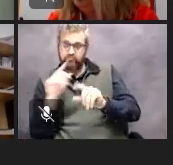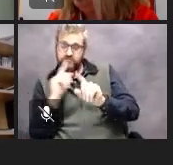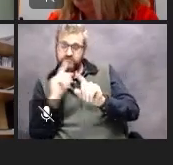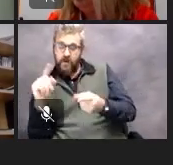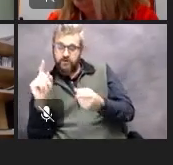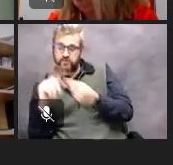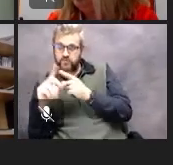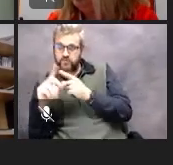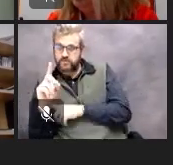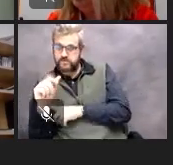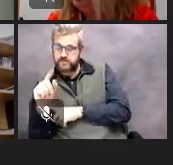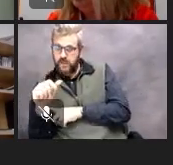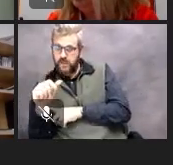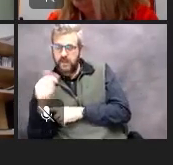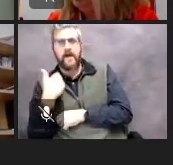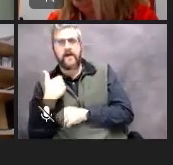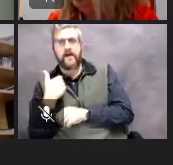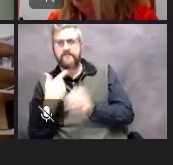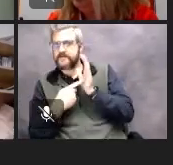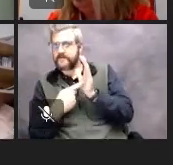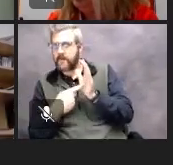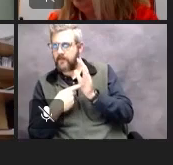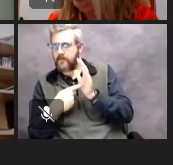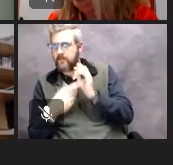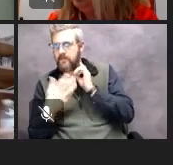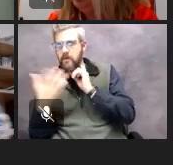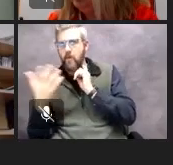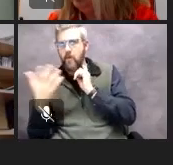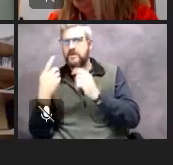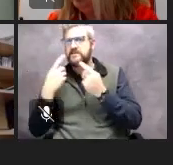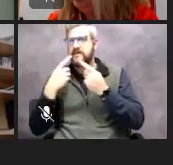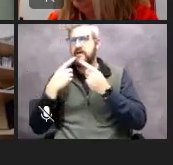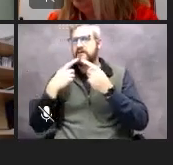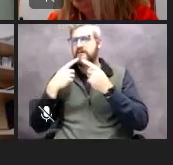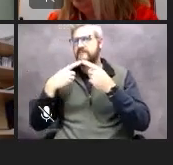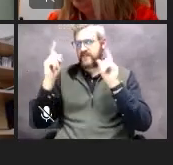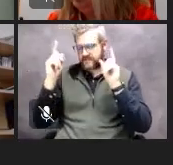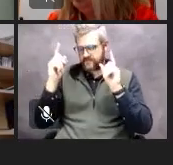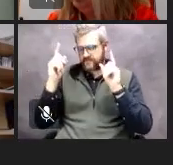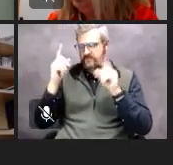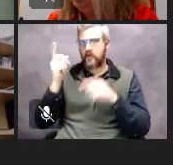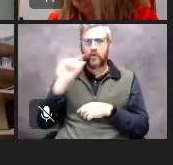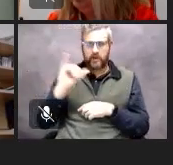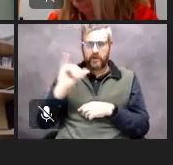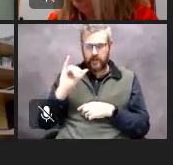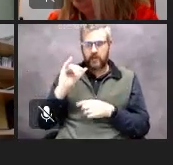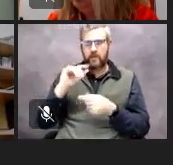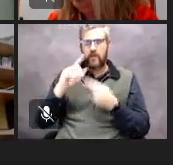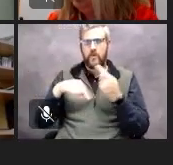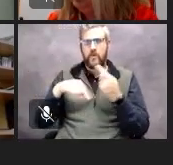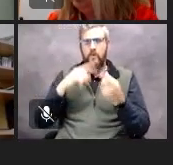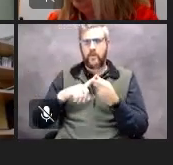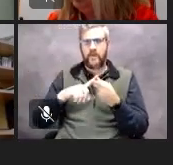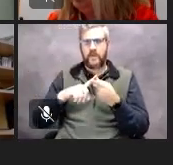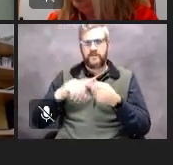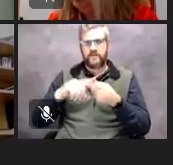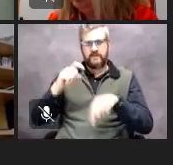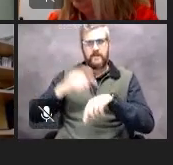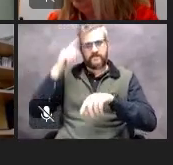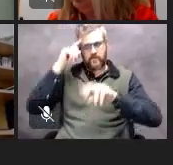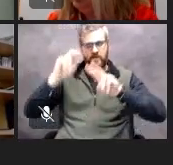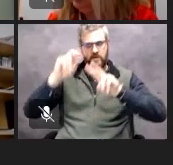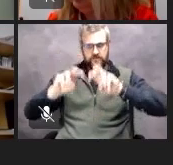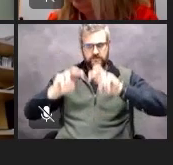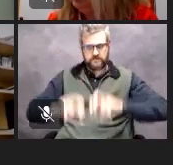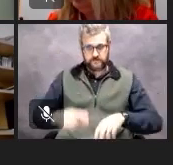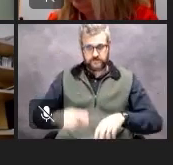having an example of, again, what effective and efficient writing looked like when it came to it being assessed.